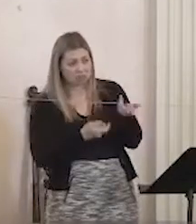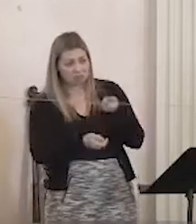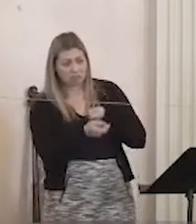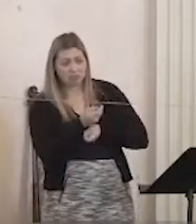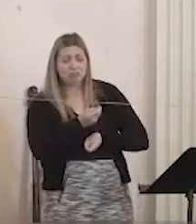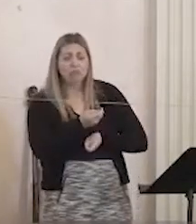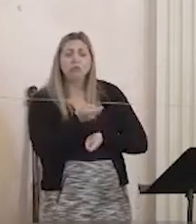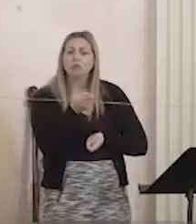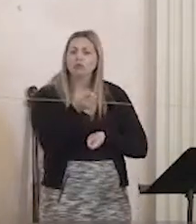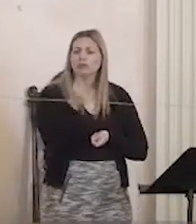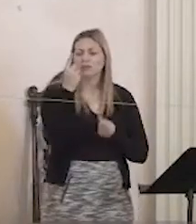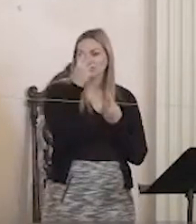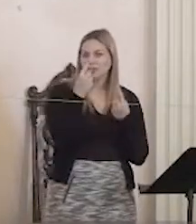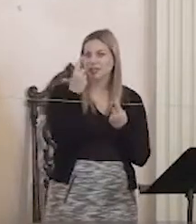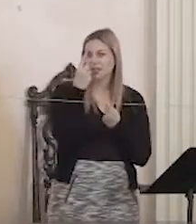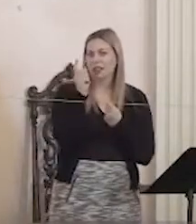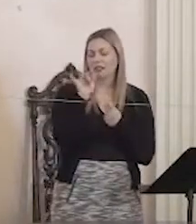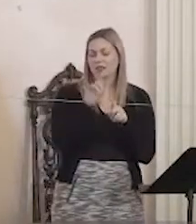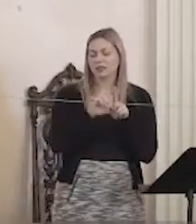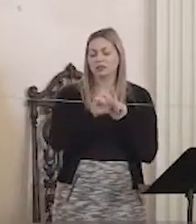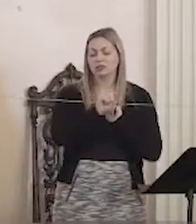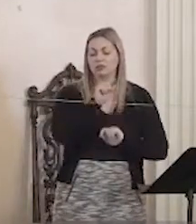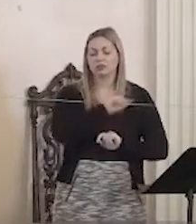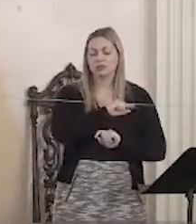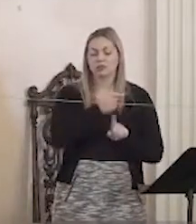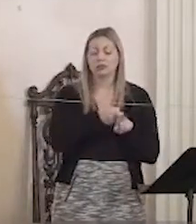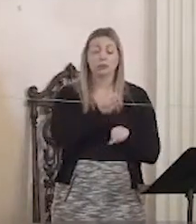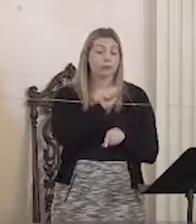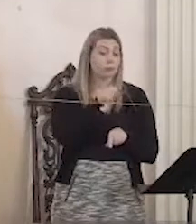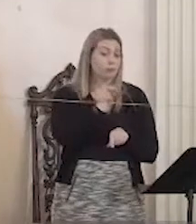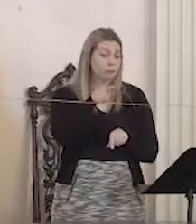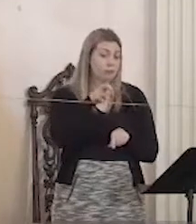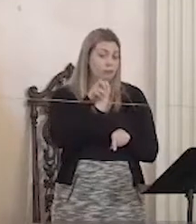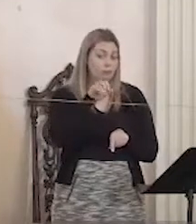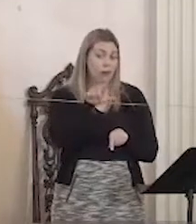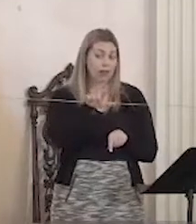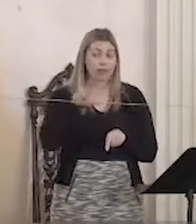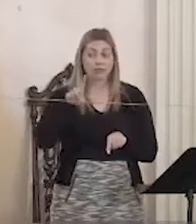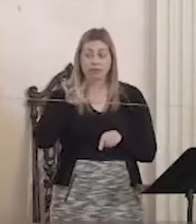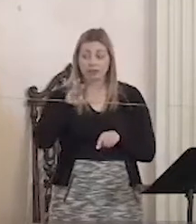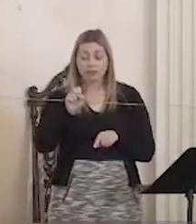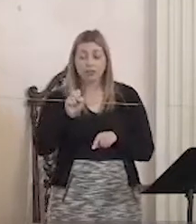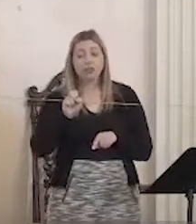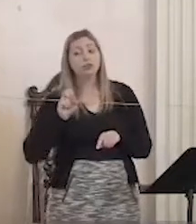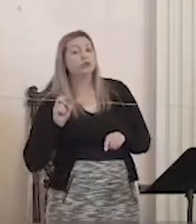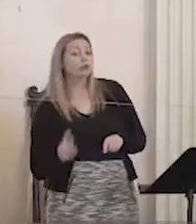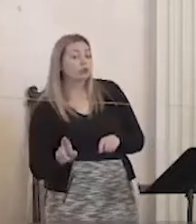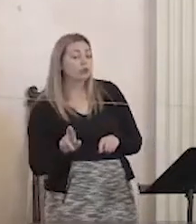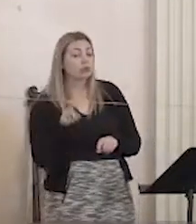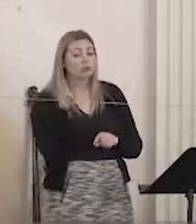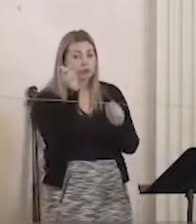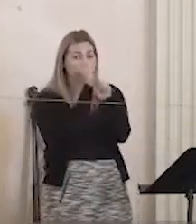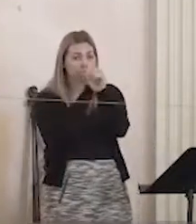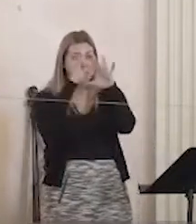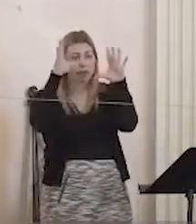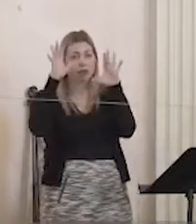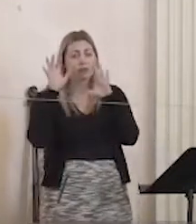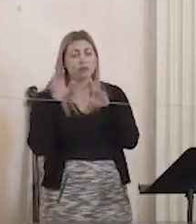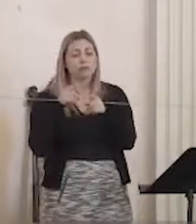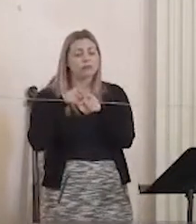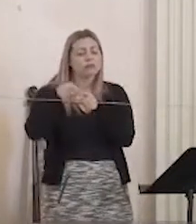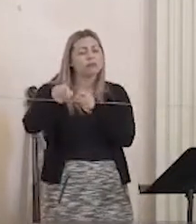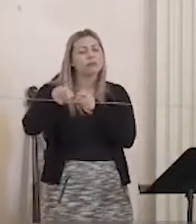have in mind the qualities exhibited by A. Powell Davies? Or do you imagine a